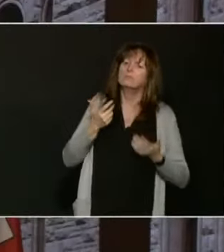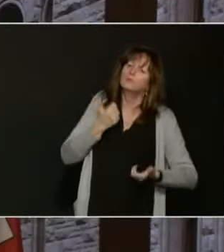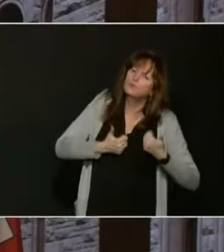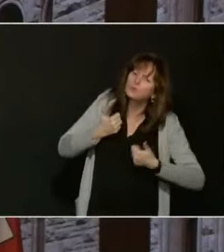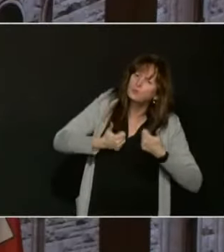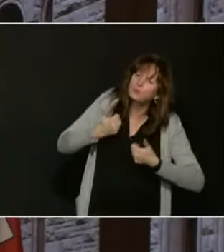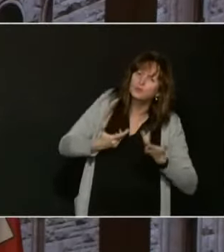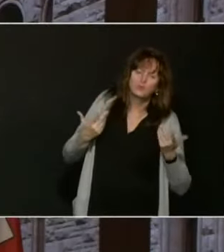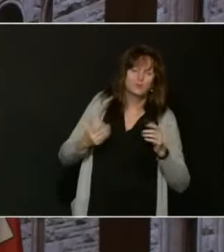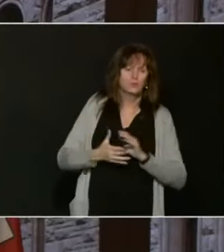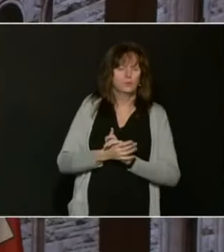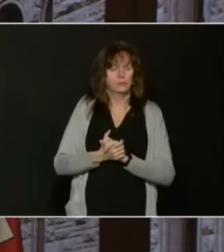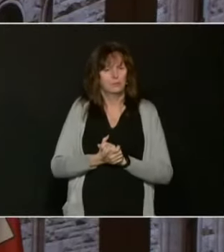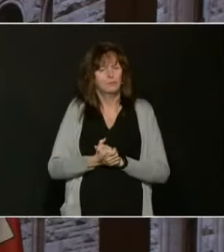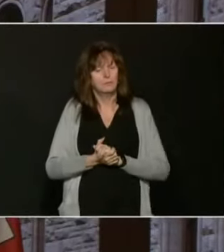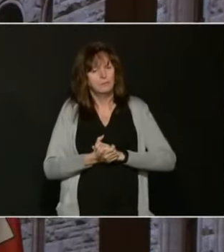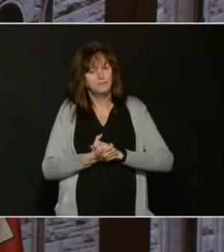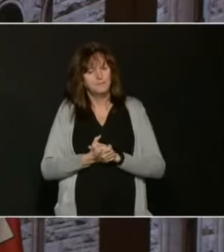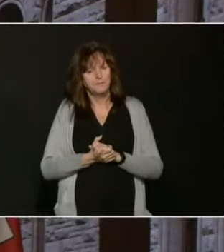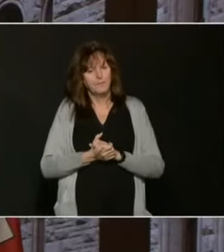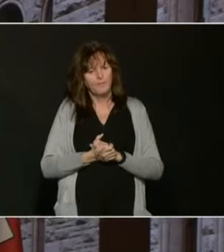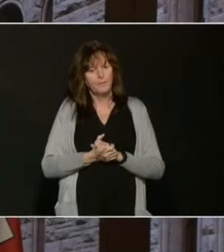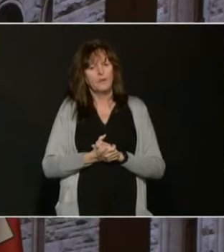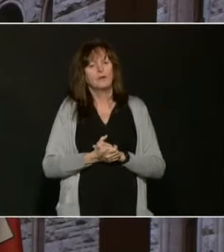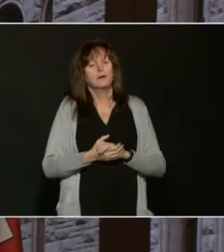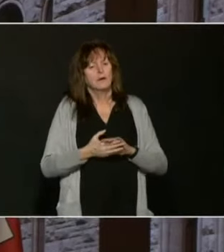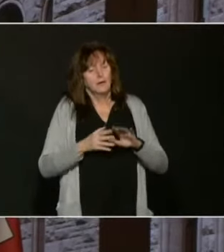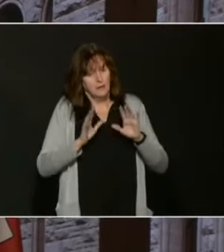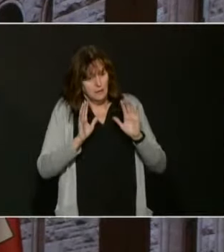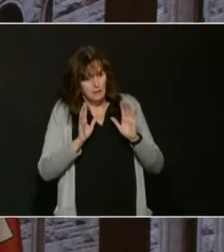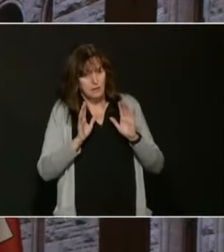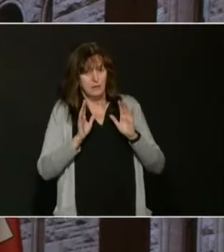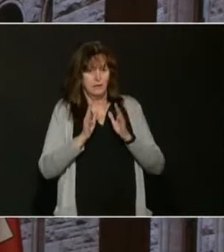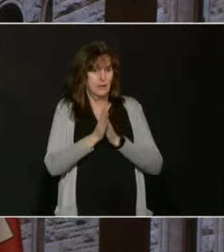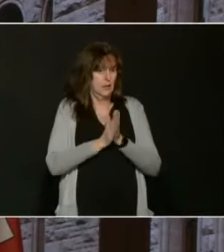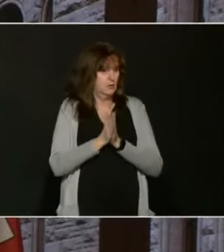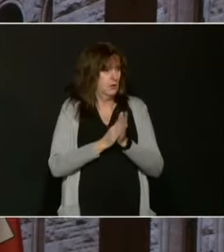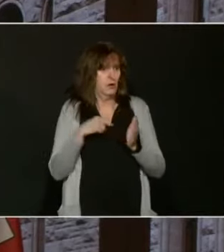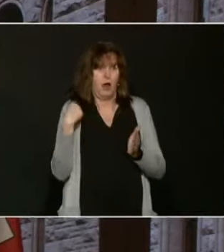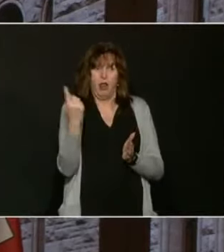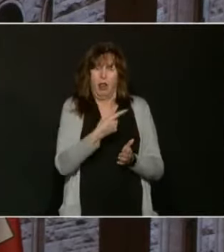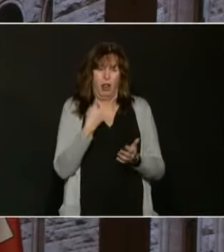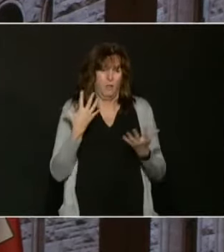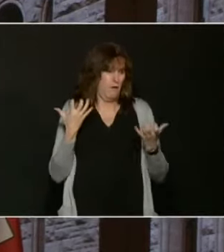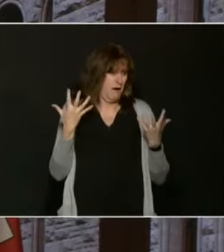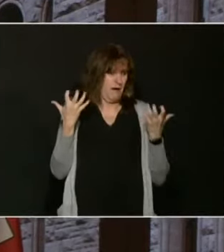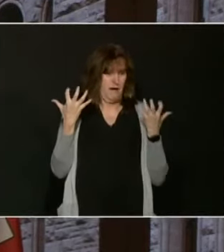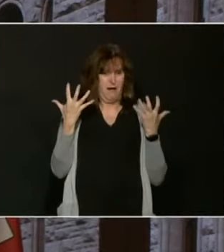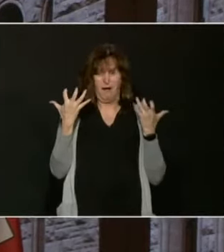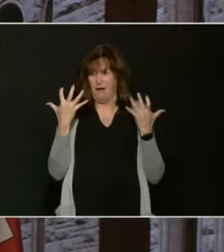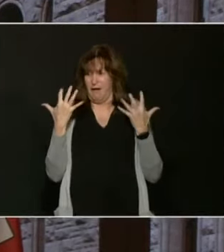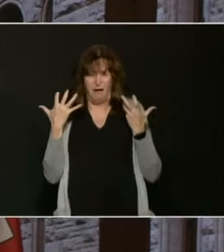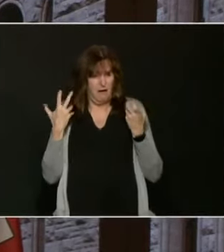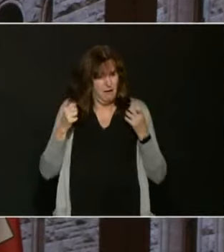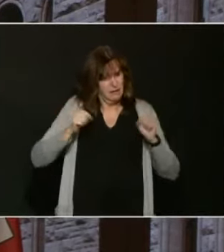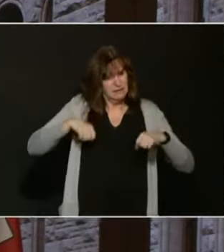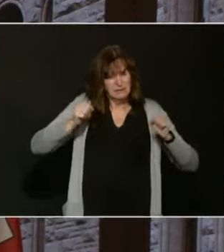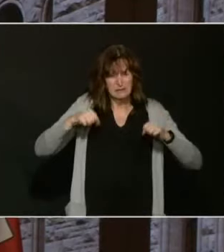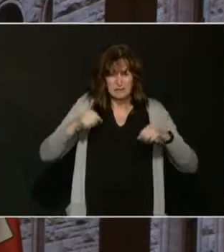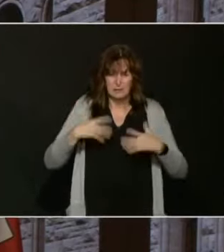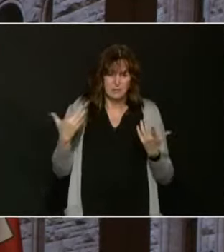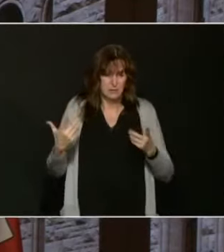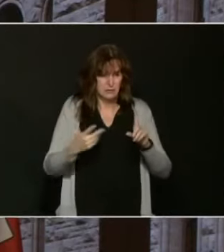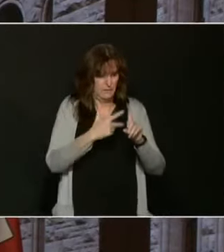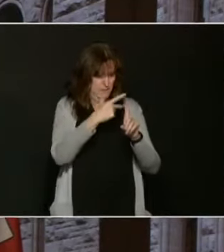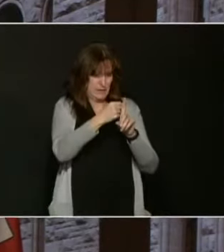Well, there certainly is a lot of pent-up interest, and we all have that. We're looking at our vaccine programs rolling out. We're trying